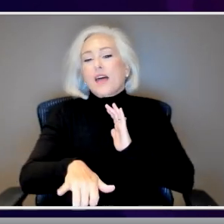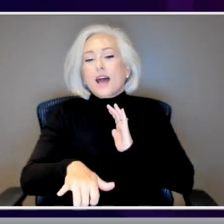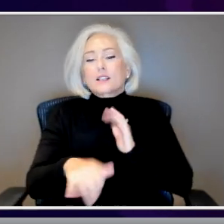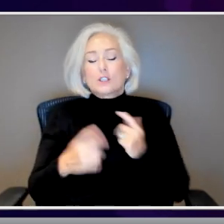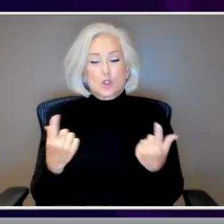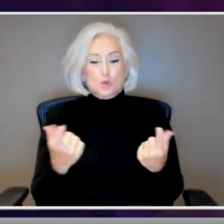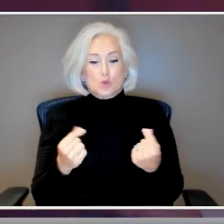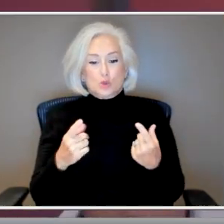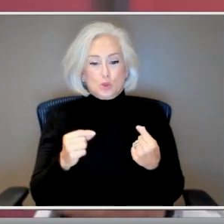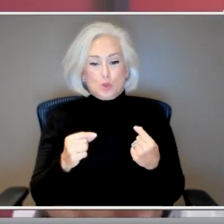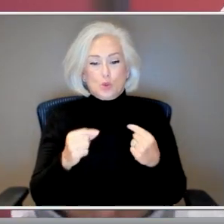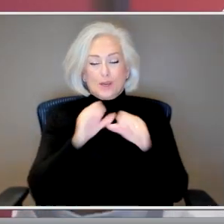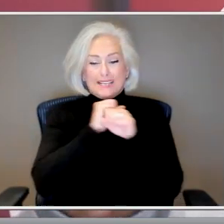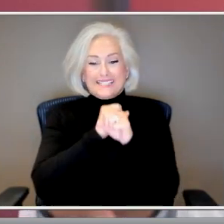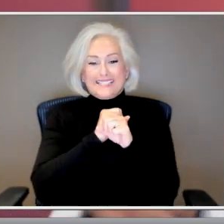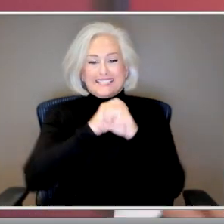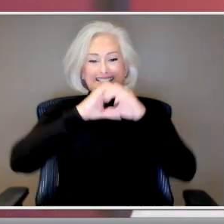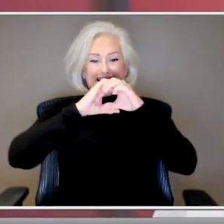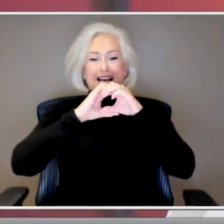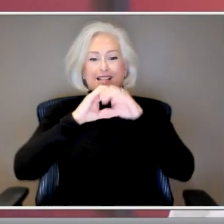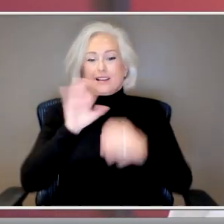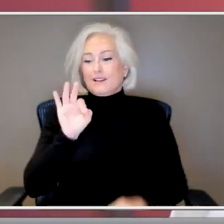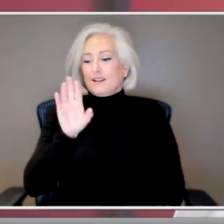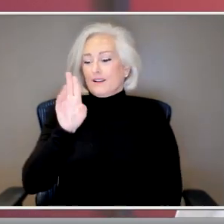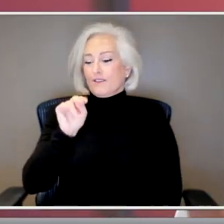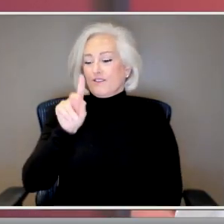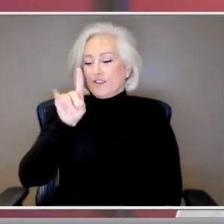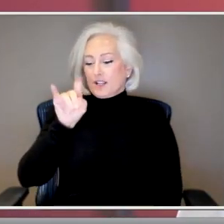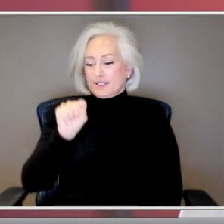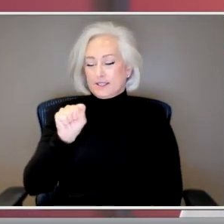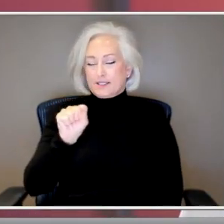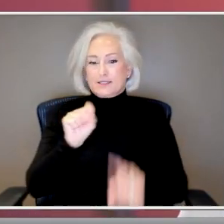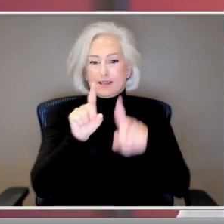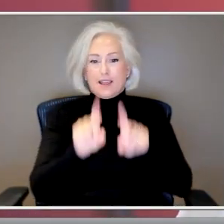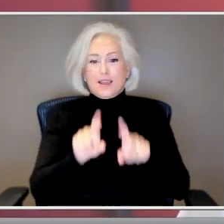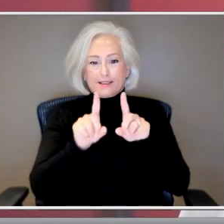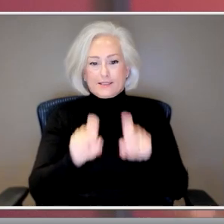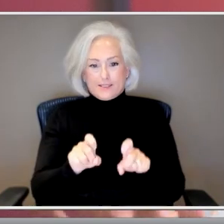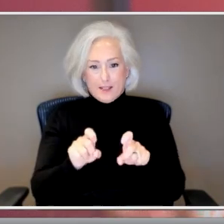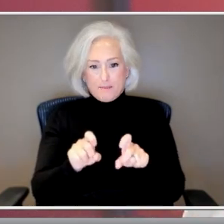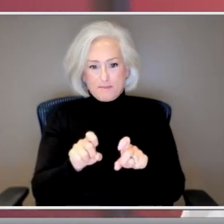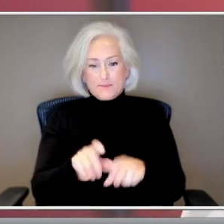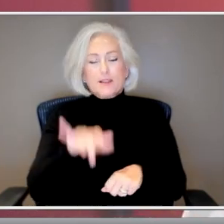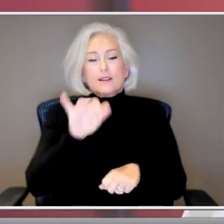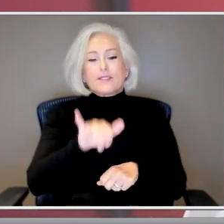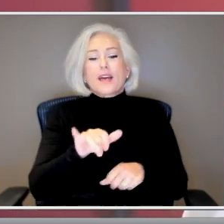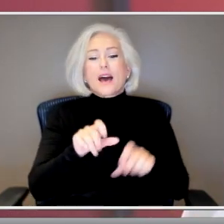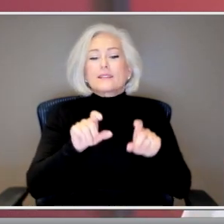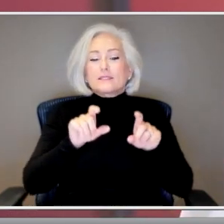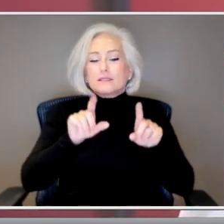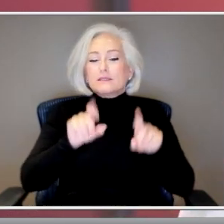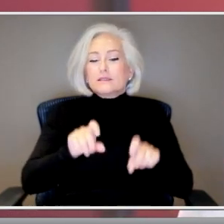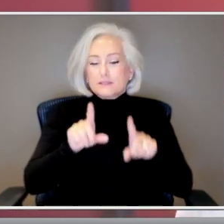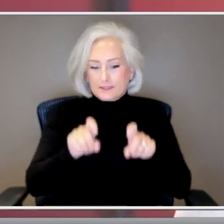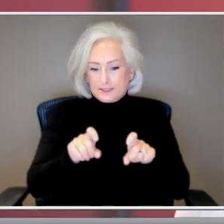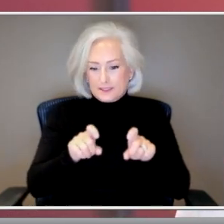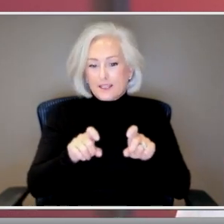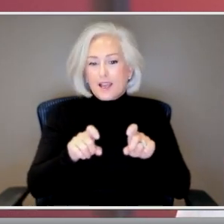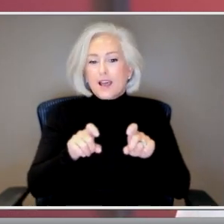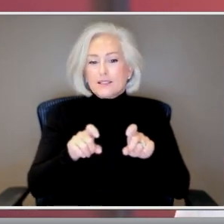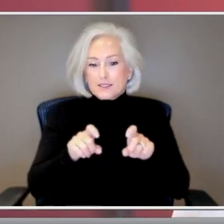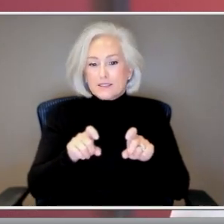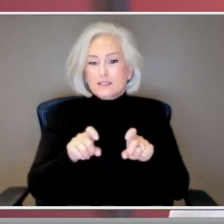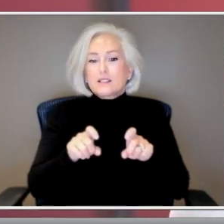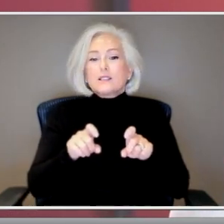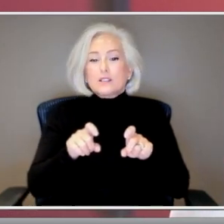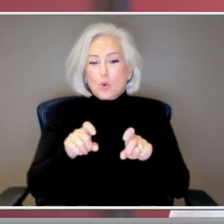inside the eye, and the test that we showed, it's the fluorescein angiography. That's what we did. We basically inject a dye in the arm in